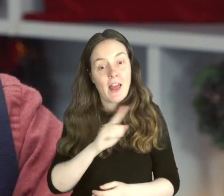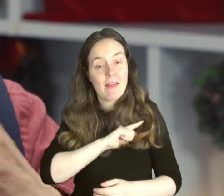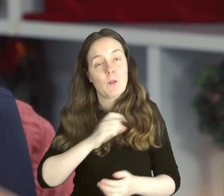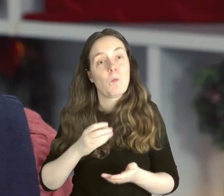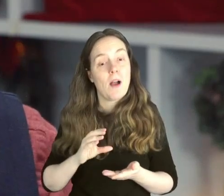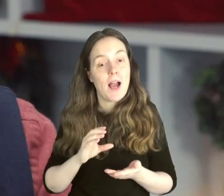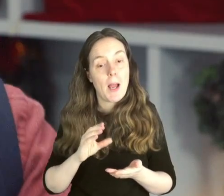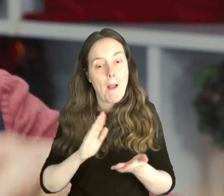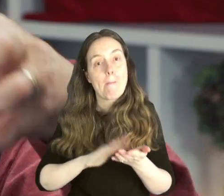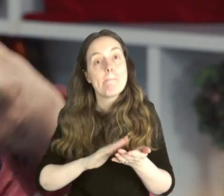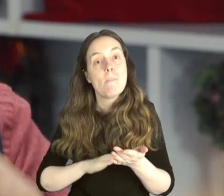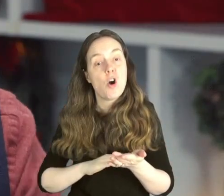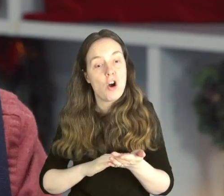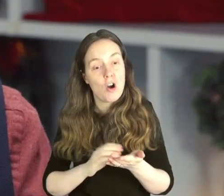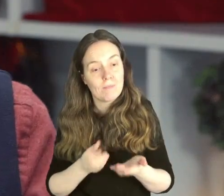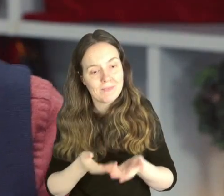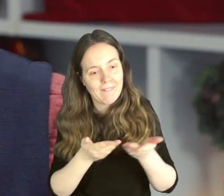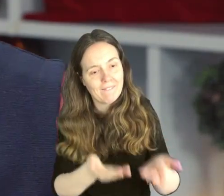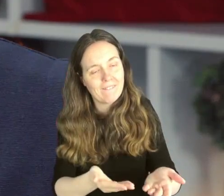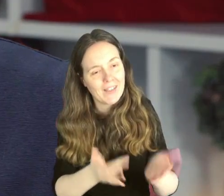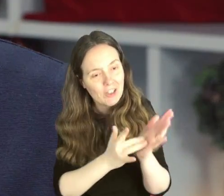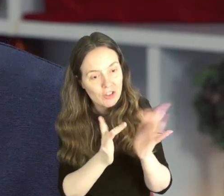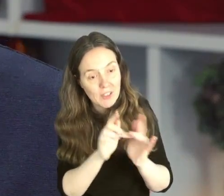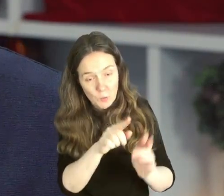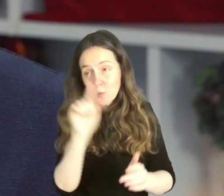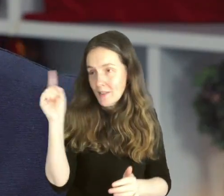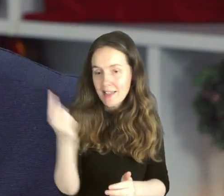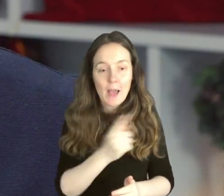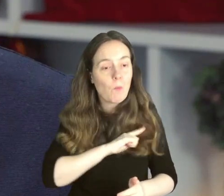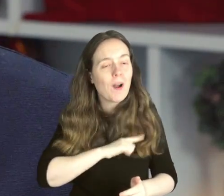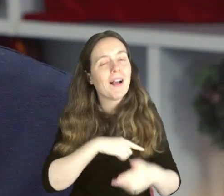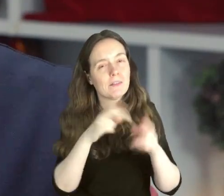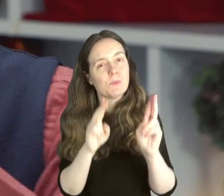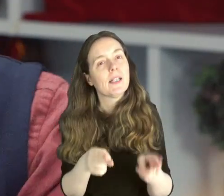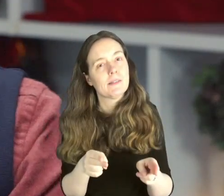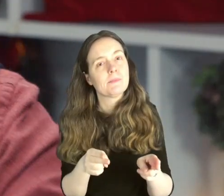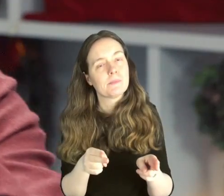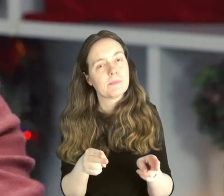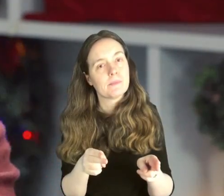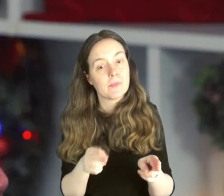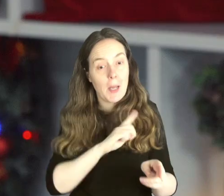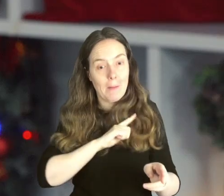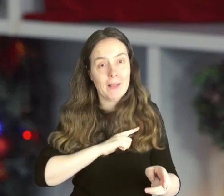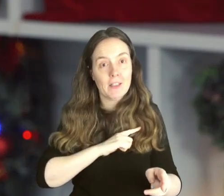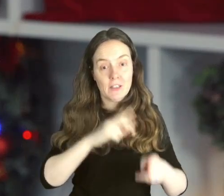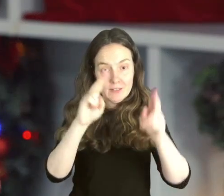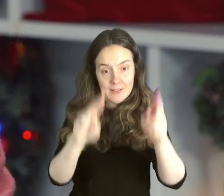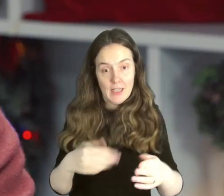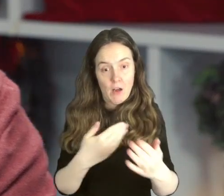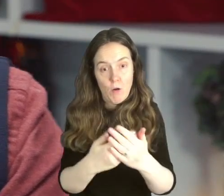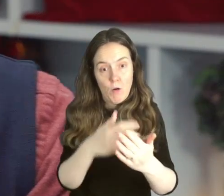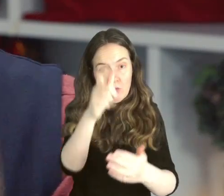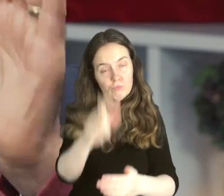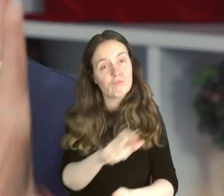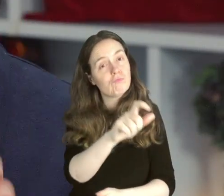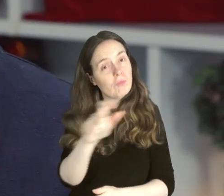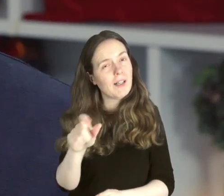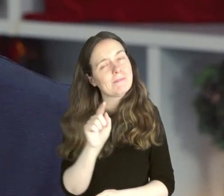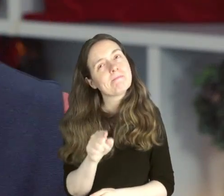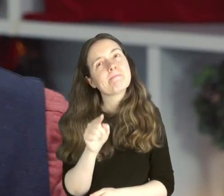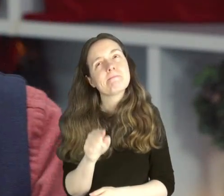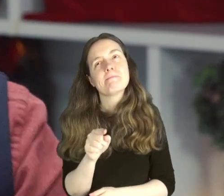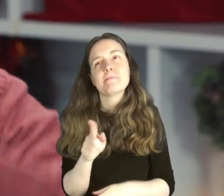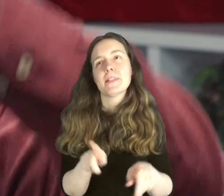myrrh. "Jesus, you've come to die, because by dying on a cross, it was as